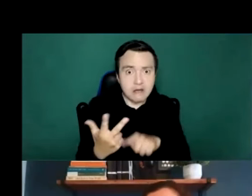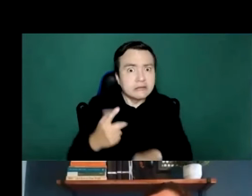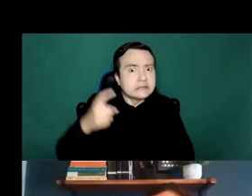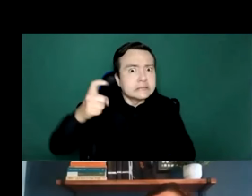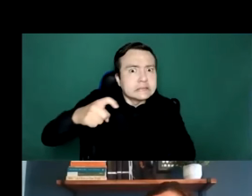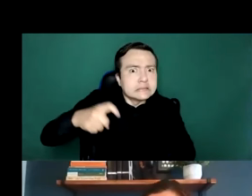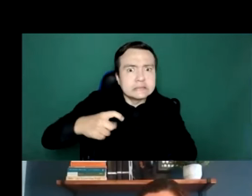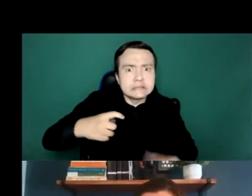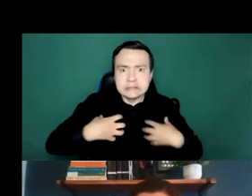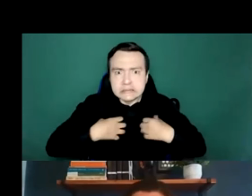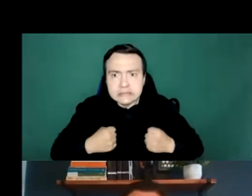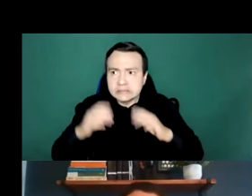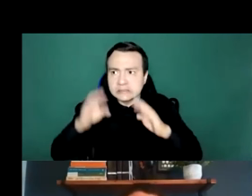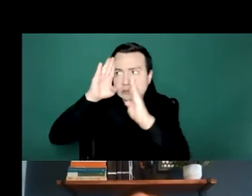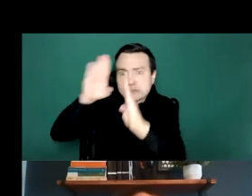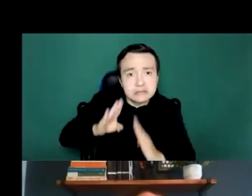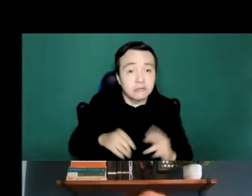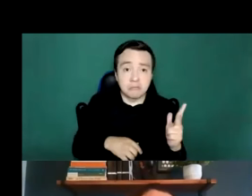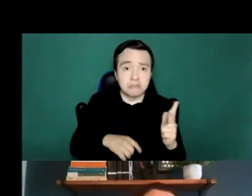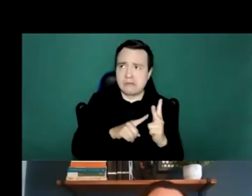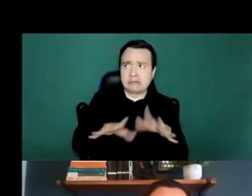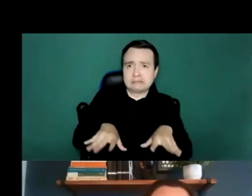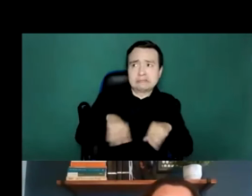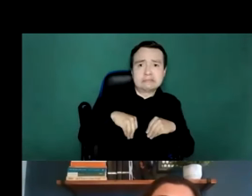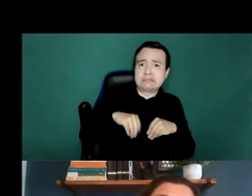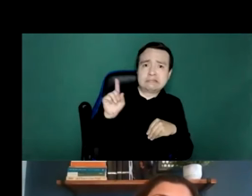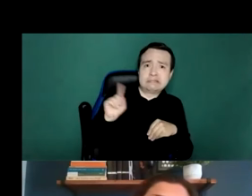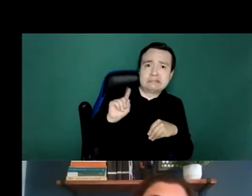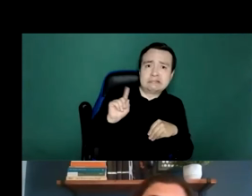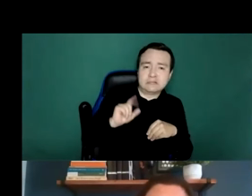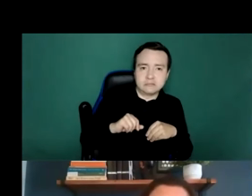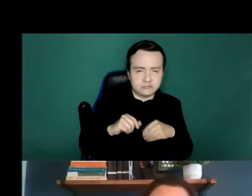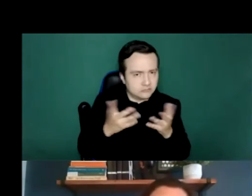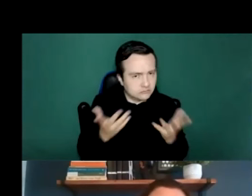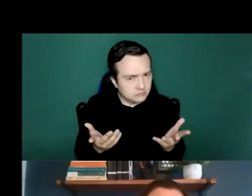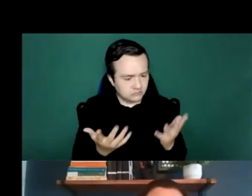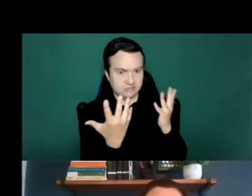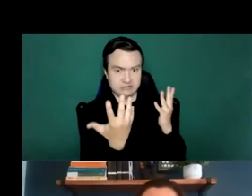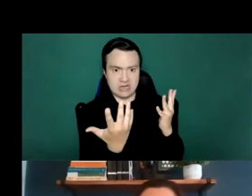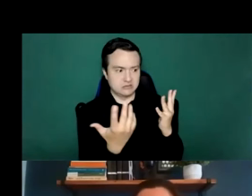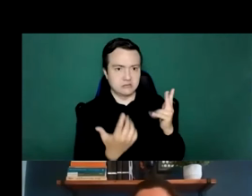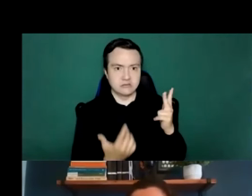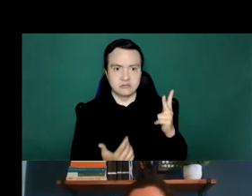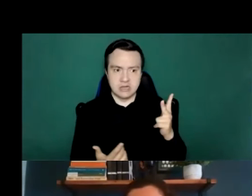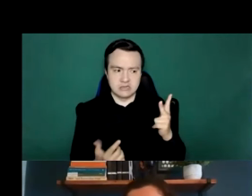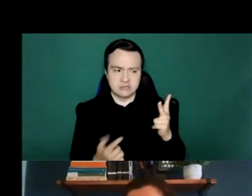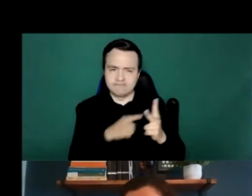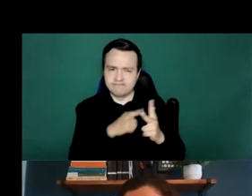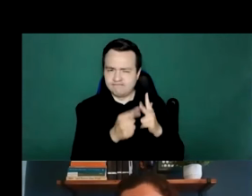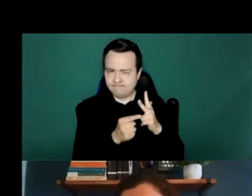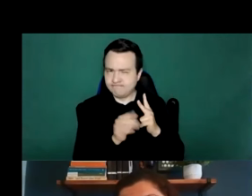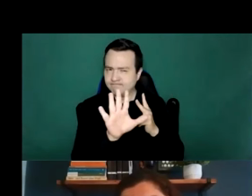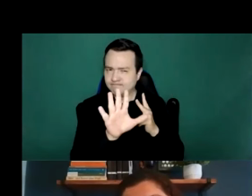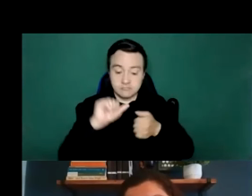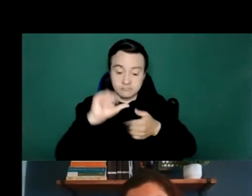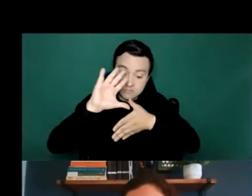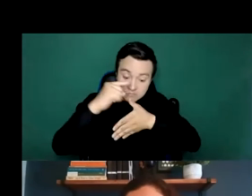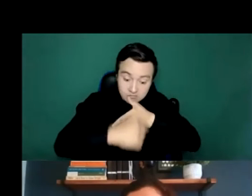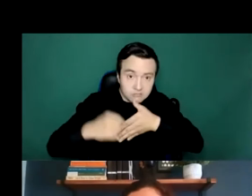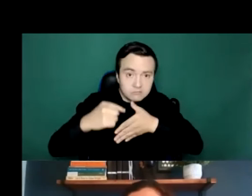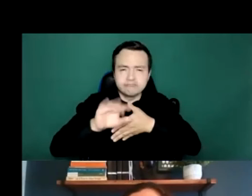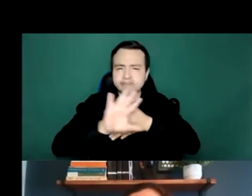needed. And in fact, when we compare that panorama amongst the different groups of countries in the region, we realize that the situation is even